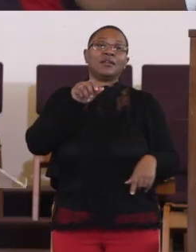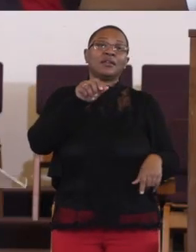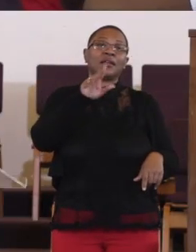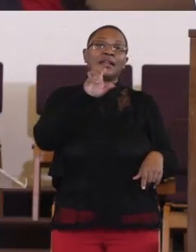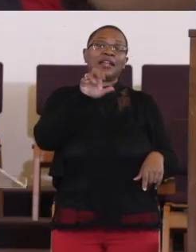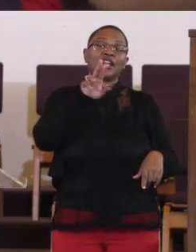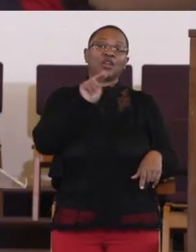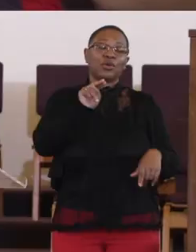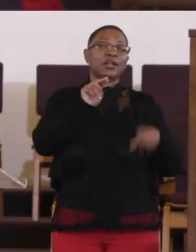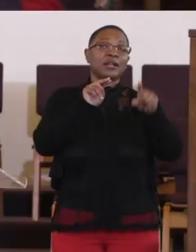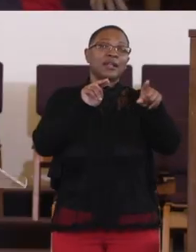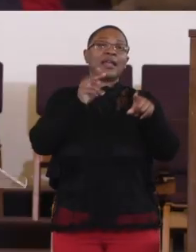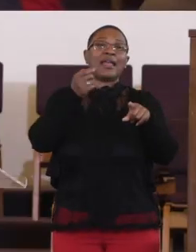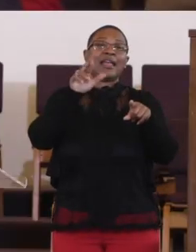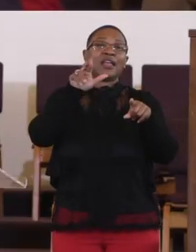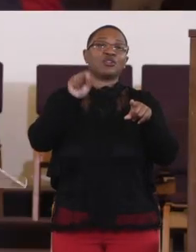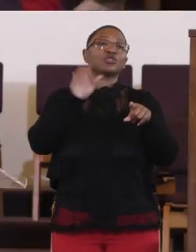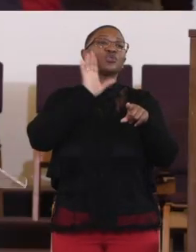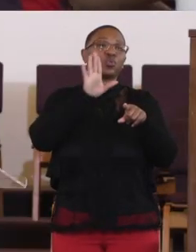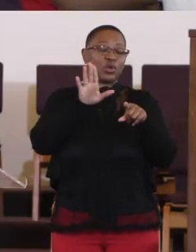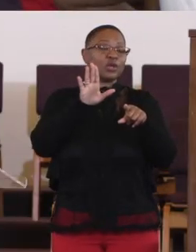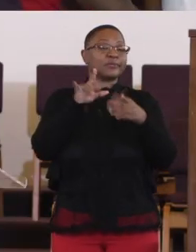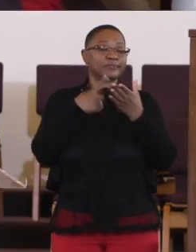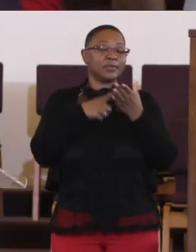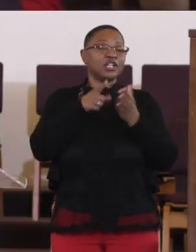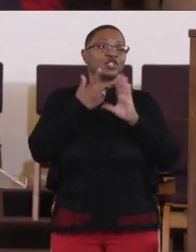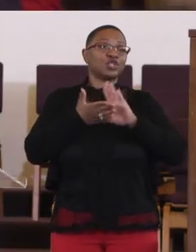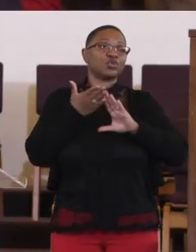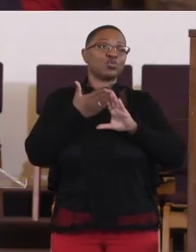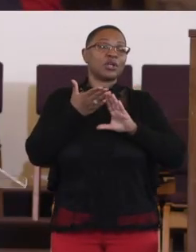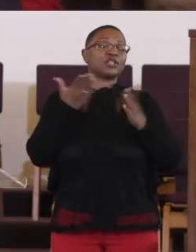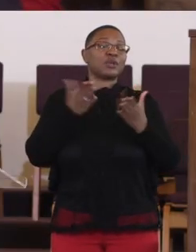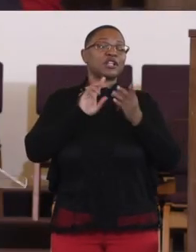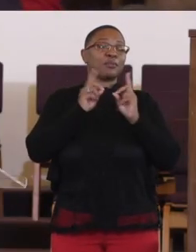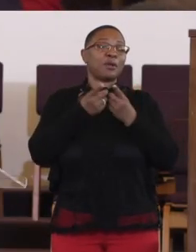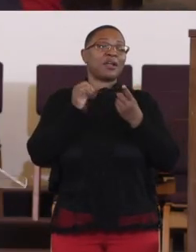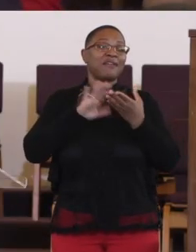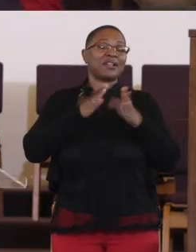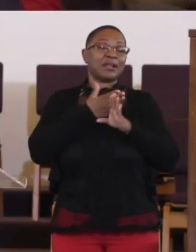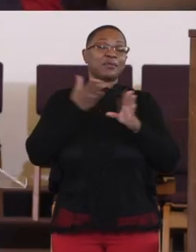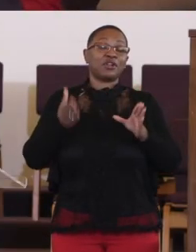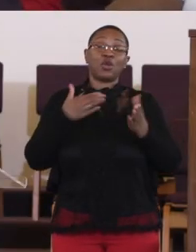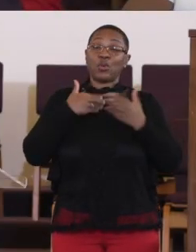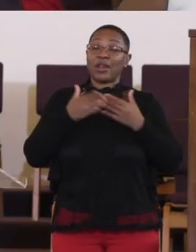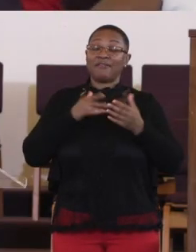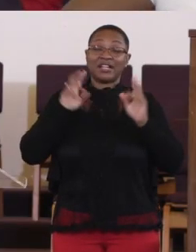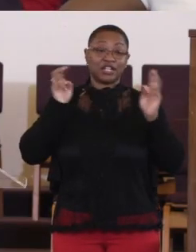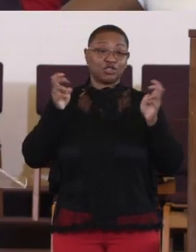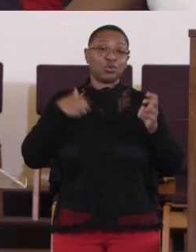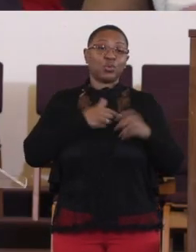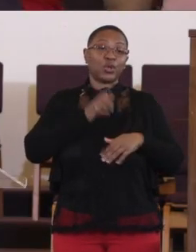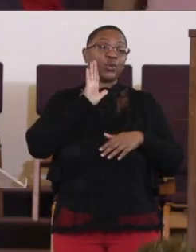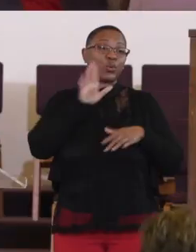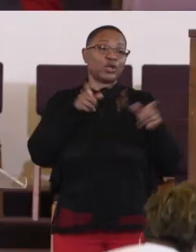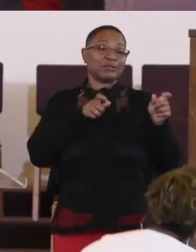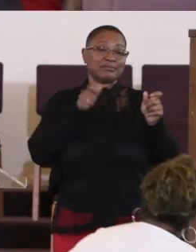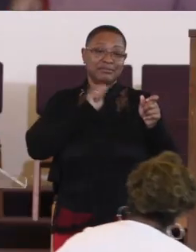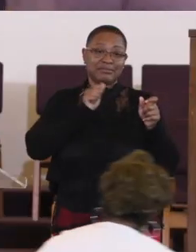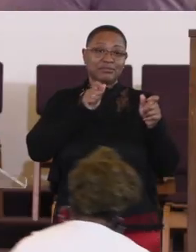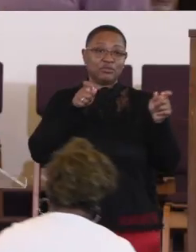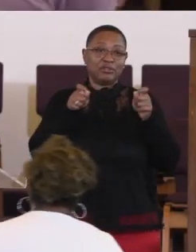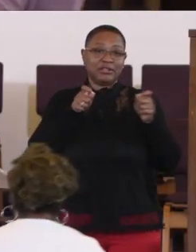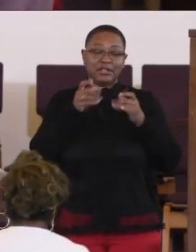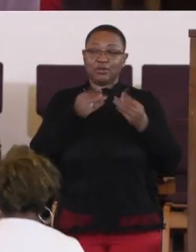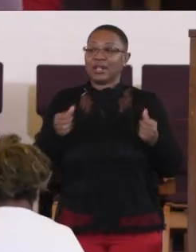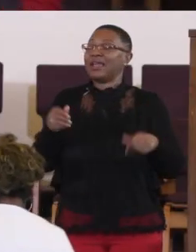Okay. So Erin Harris is going to take this on. She runs the Department of Neighborhoods, and whatever the issue is, we're going to deal with it. And I'm sure A.C.